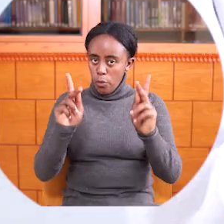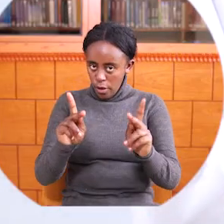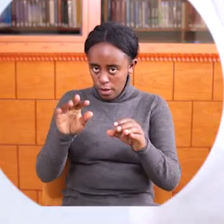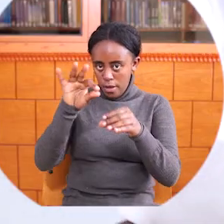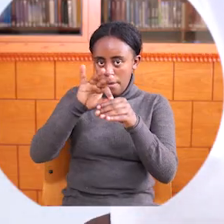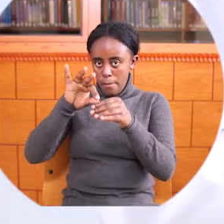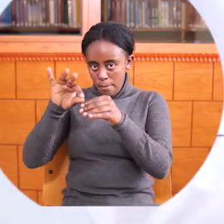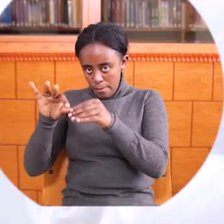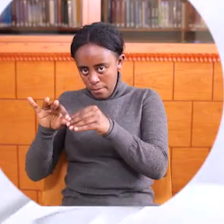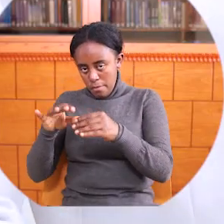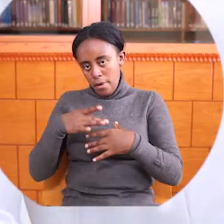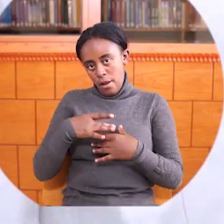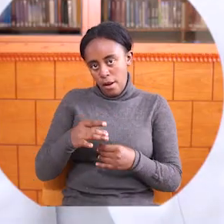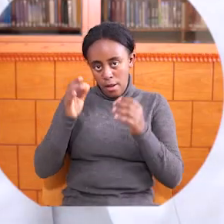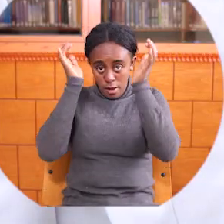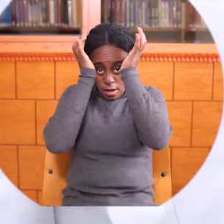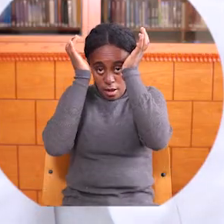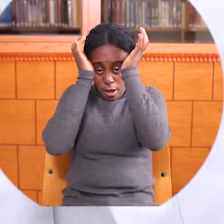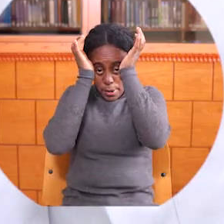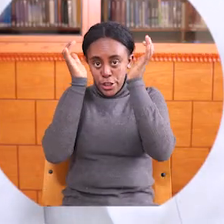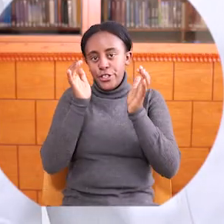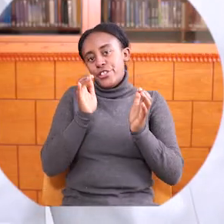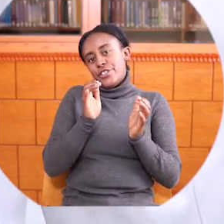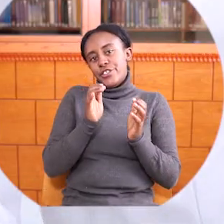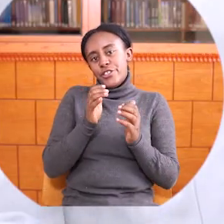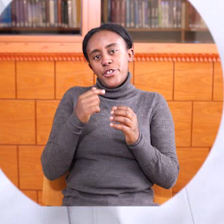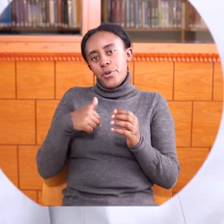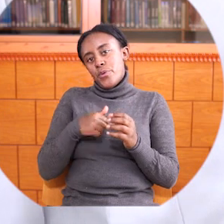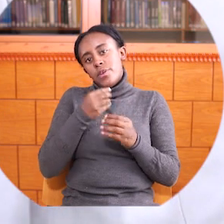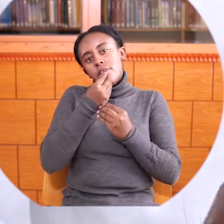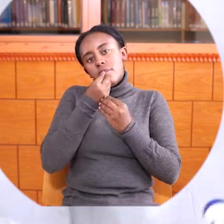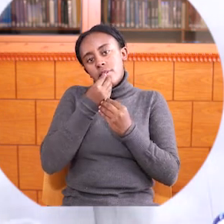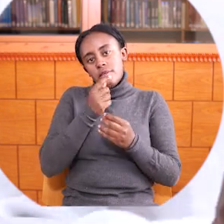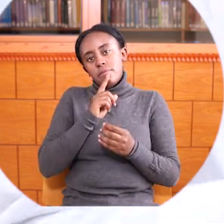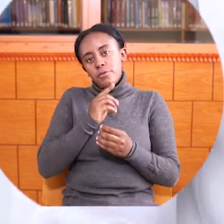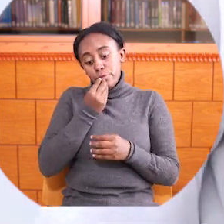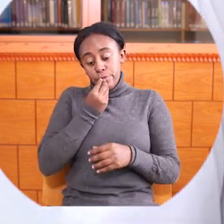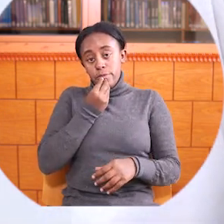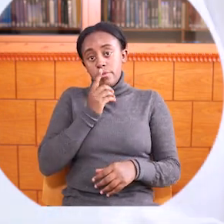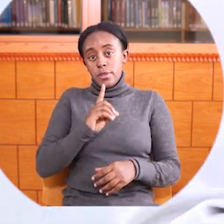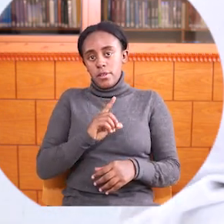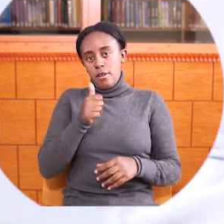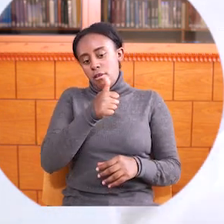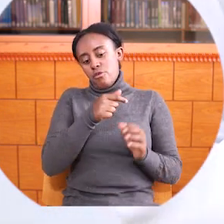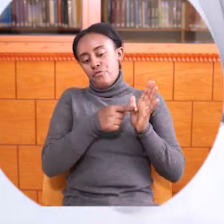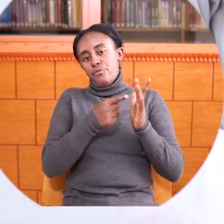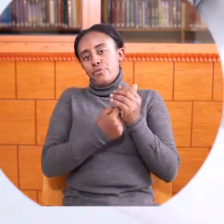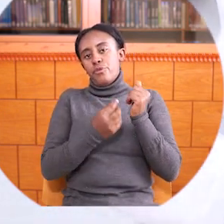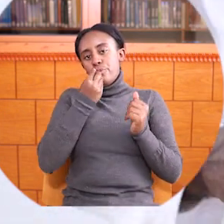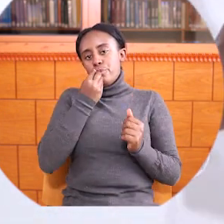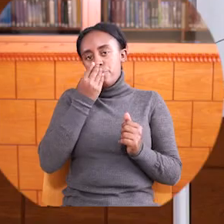Plants like cabbage are edible plants. We eat their leaves